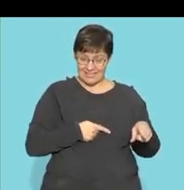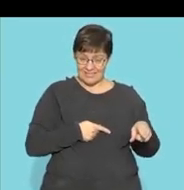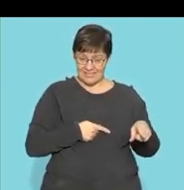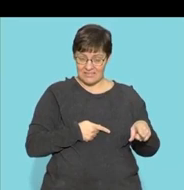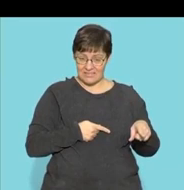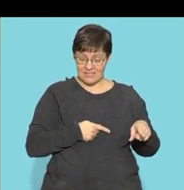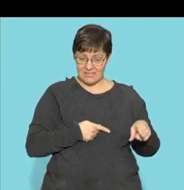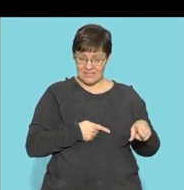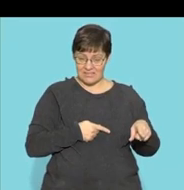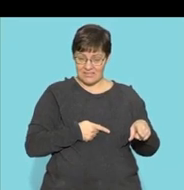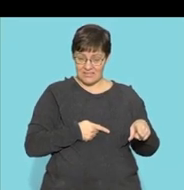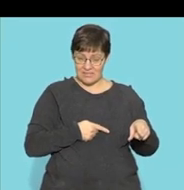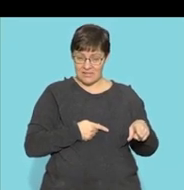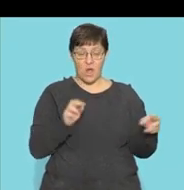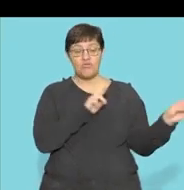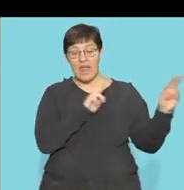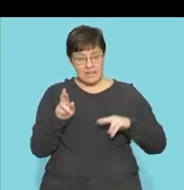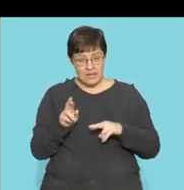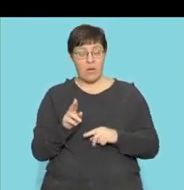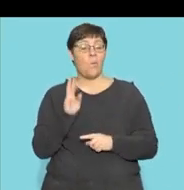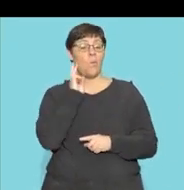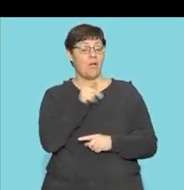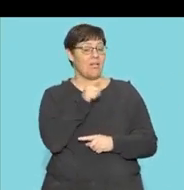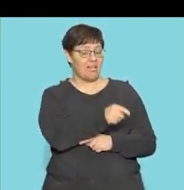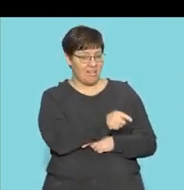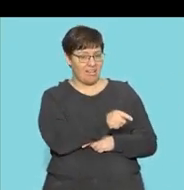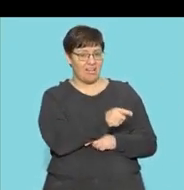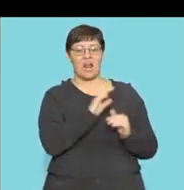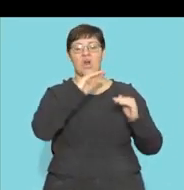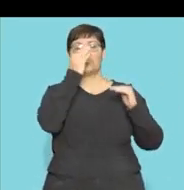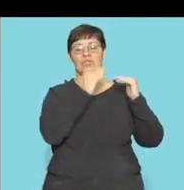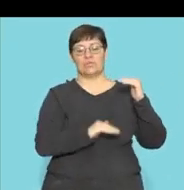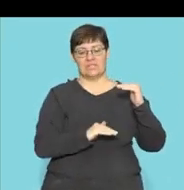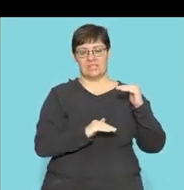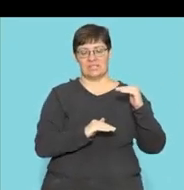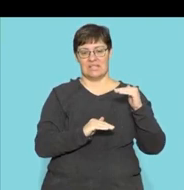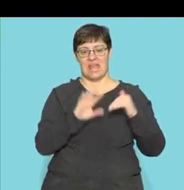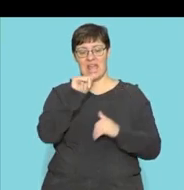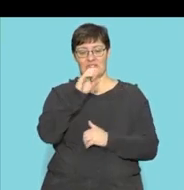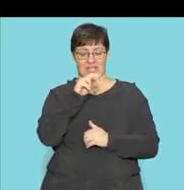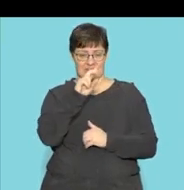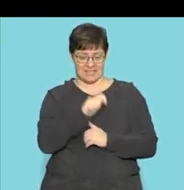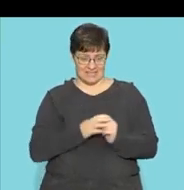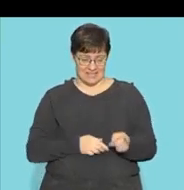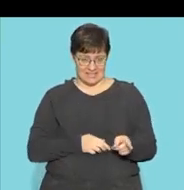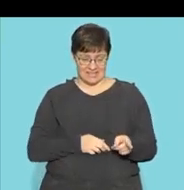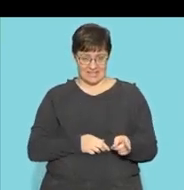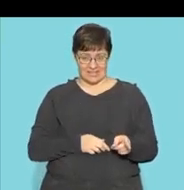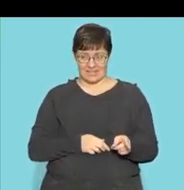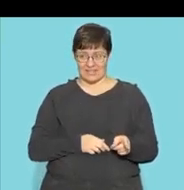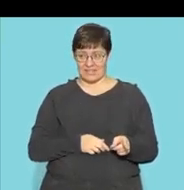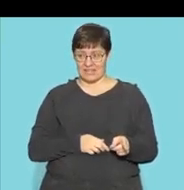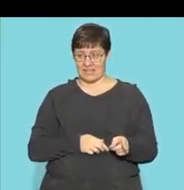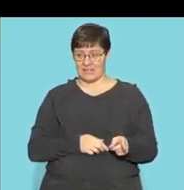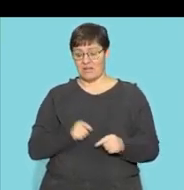initial substance, the reactant, is going to be a reducing agent. And over here,